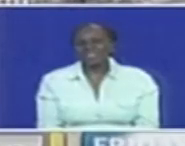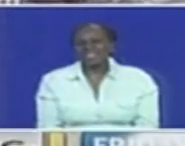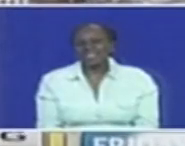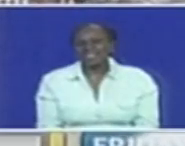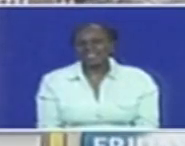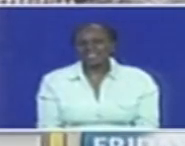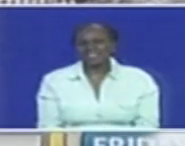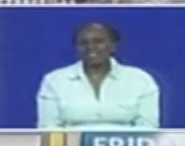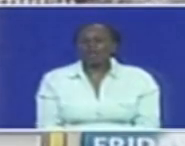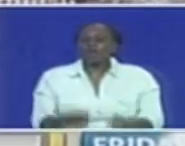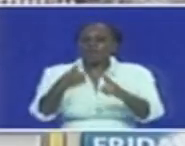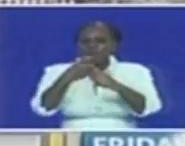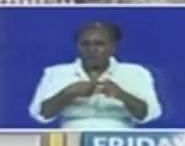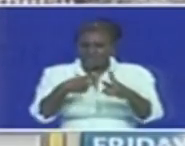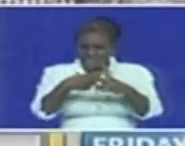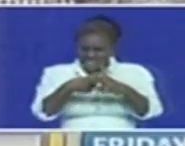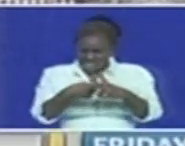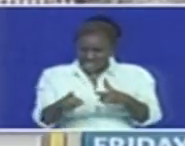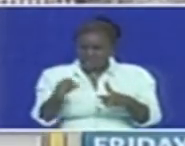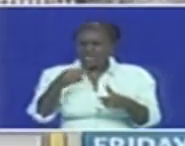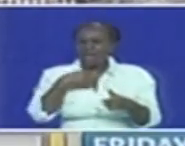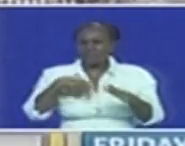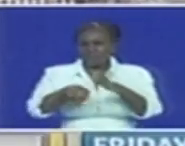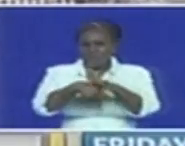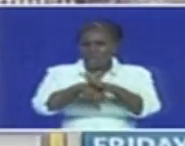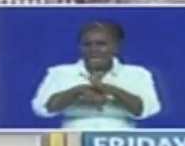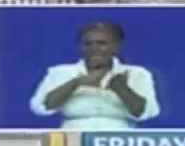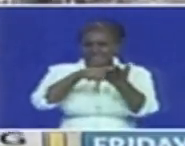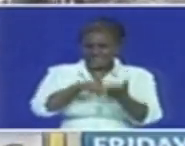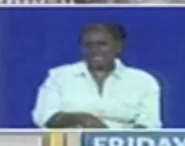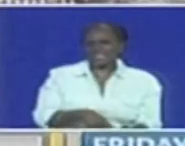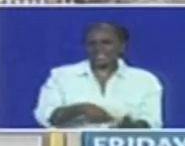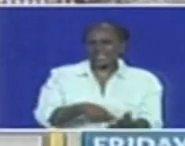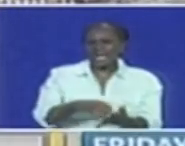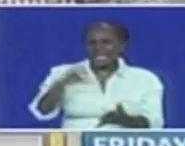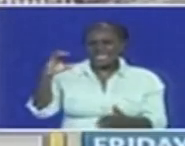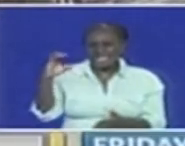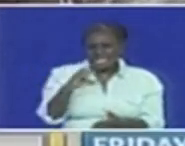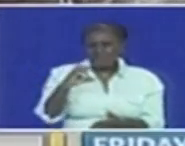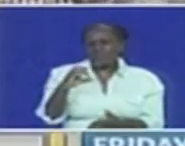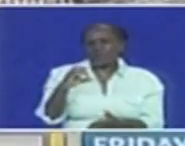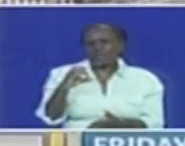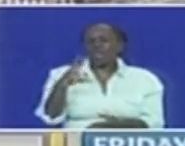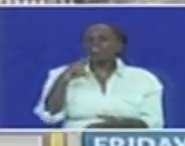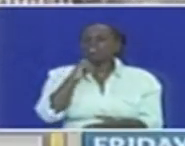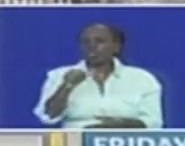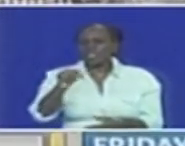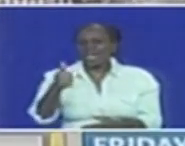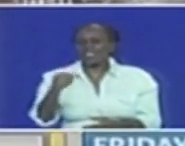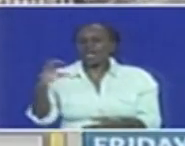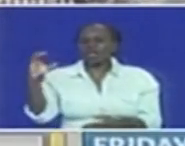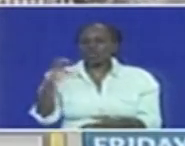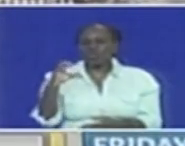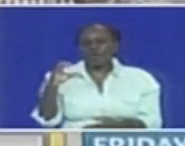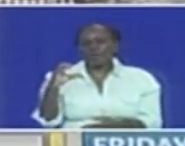Right at the beginning of that word, we have the primary stress. Cucumber, cucumber, not cucumber, the way we say